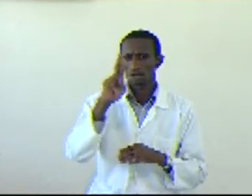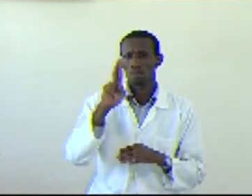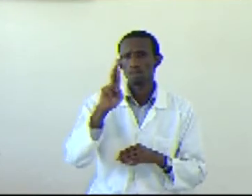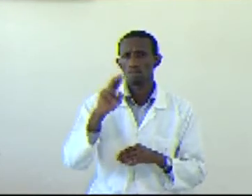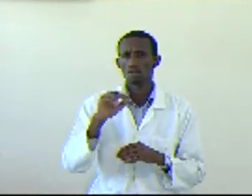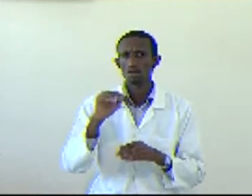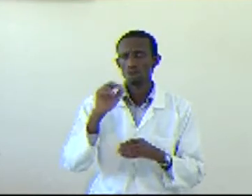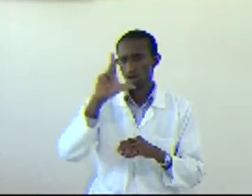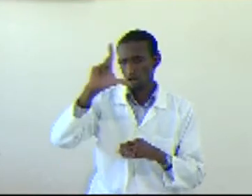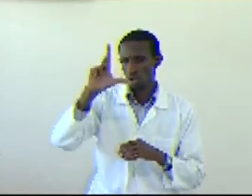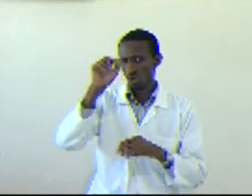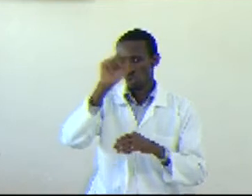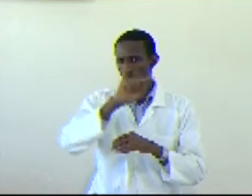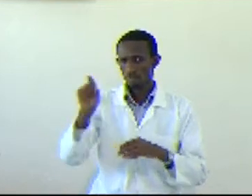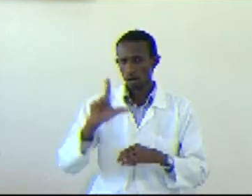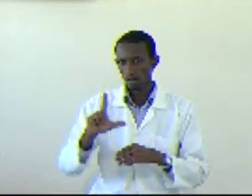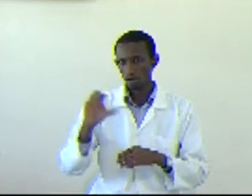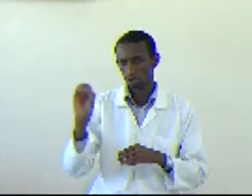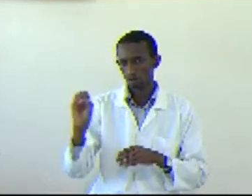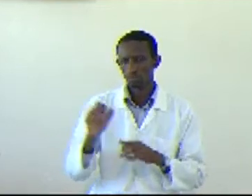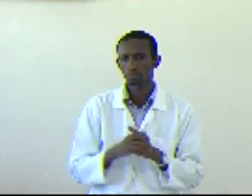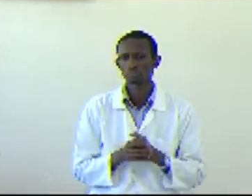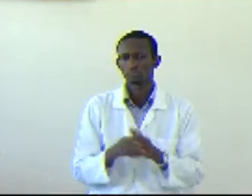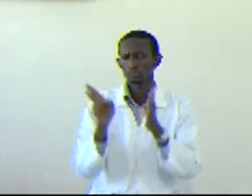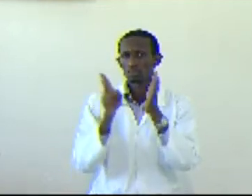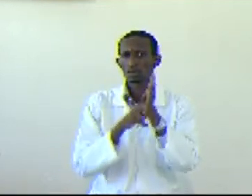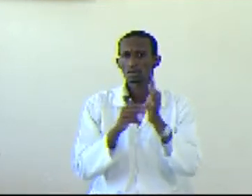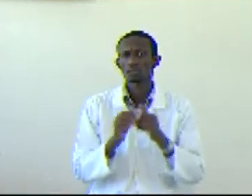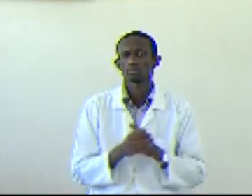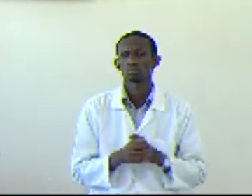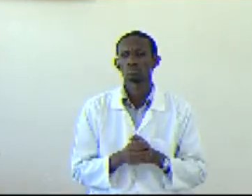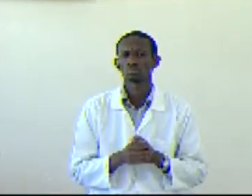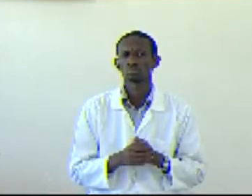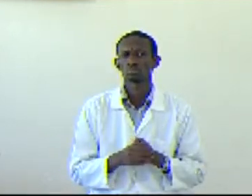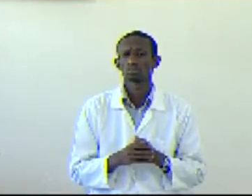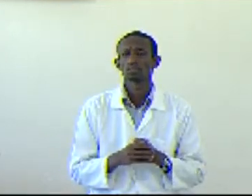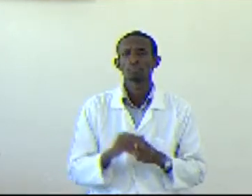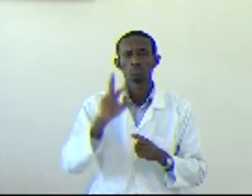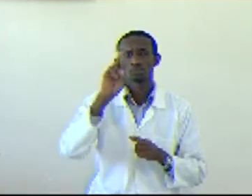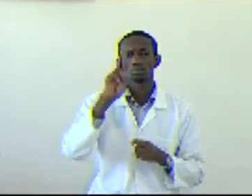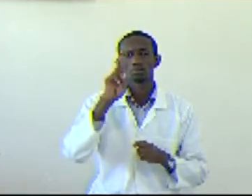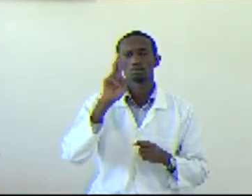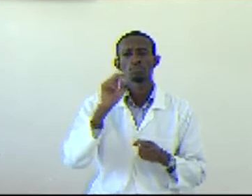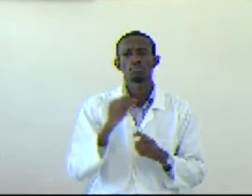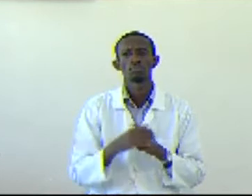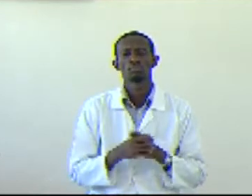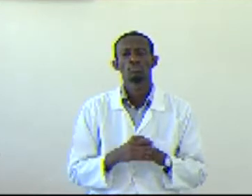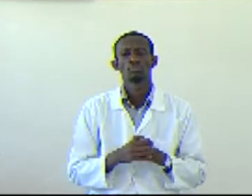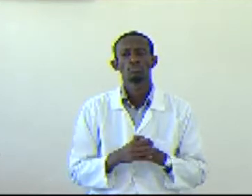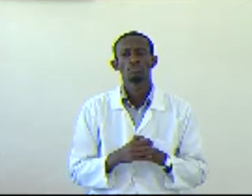times, this is R, then times R. Then here we have